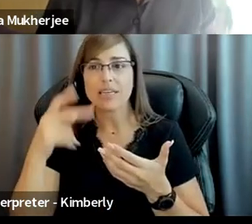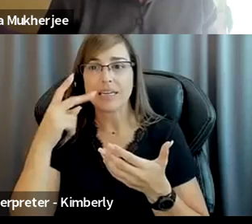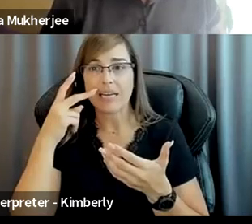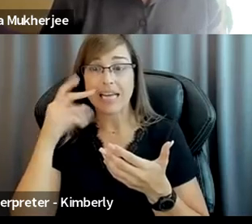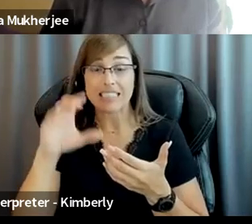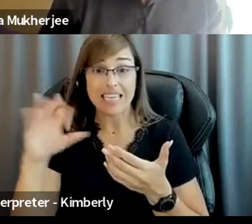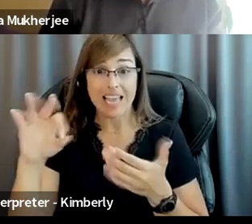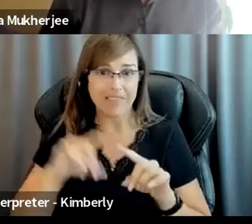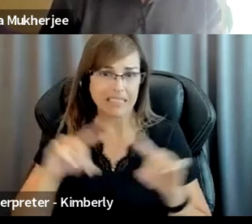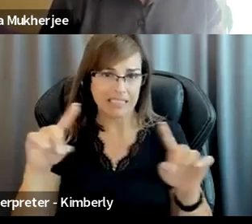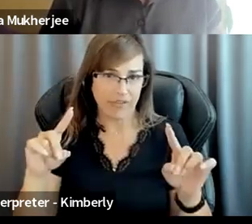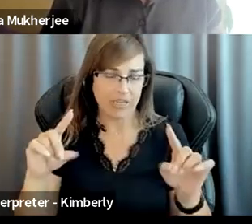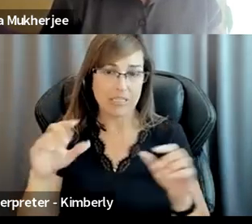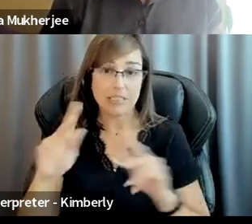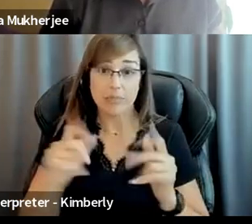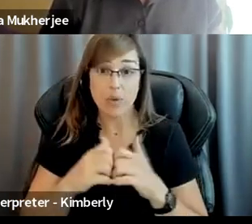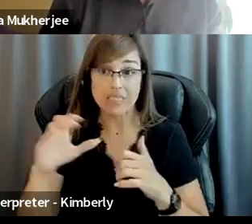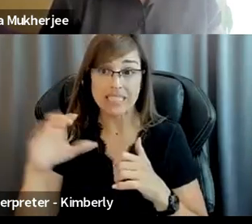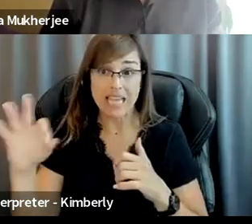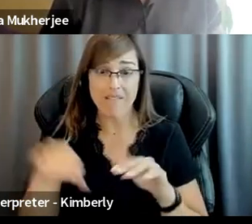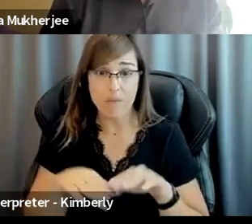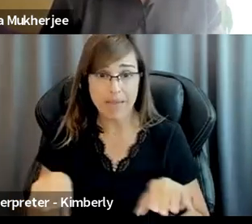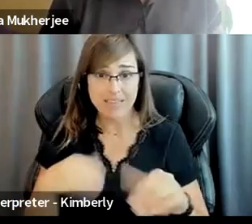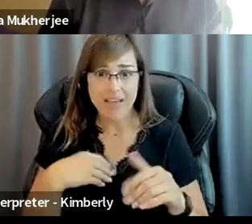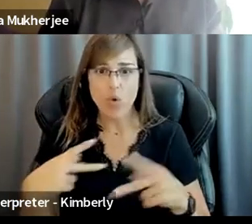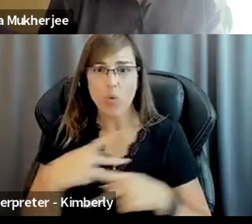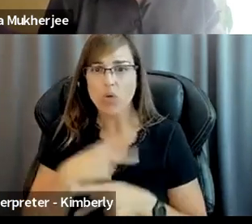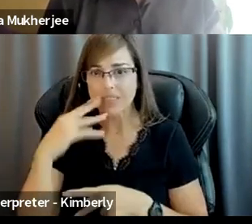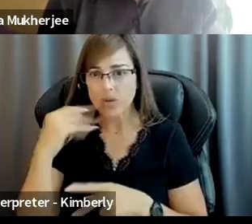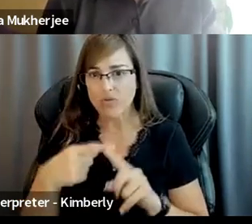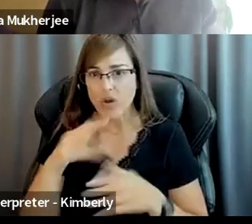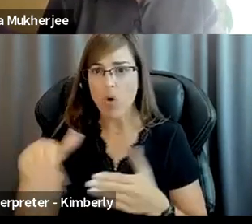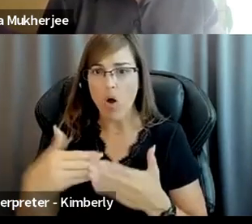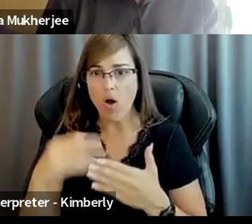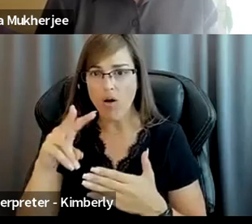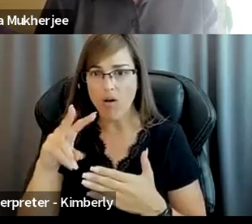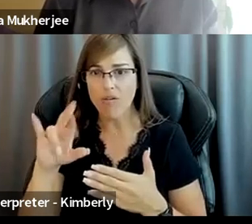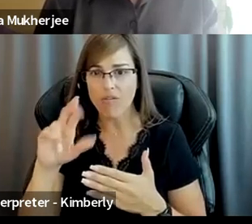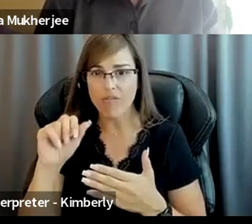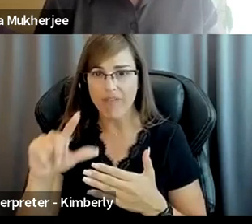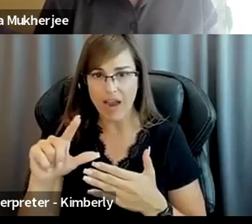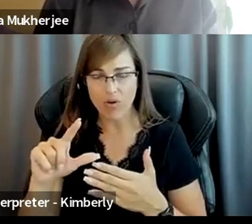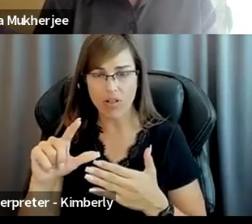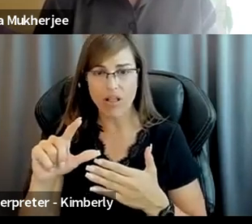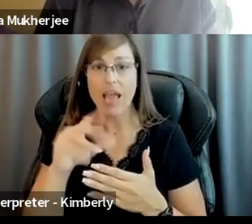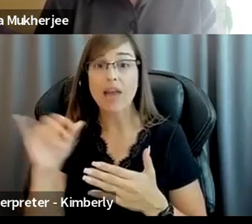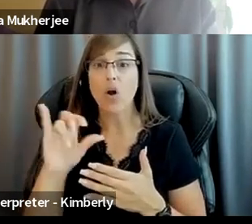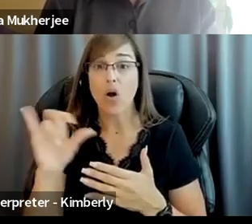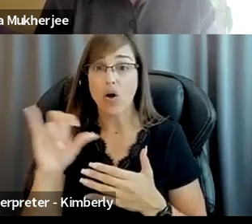different story where people with CF at baseline have worse experiences from all viral insults and also have